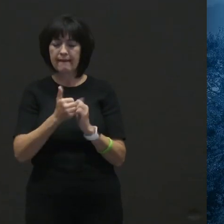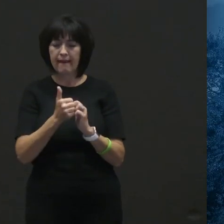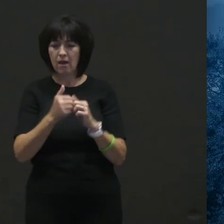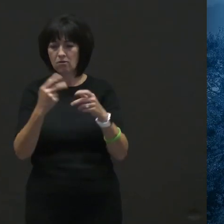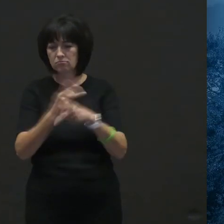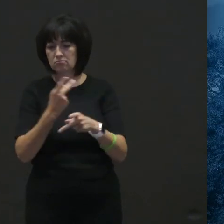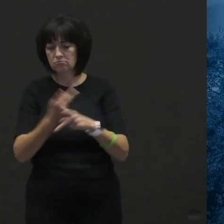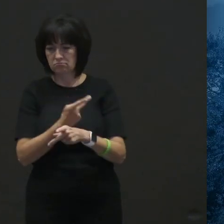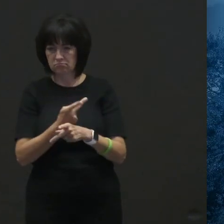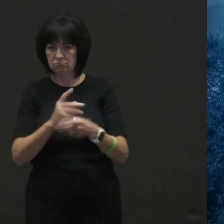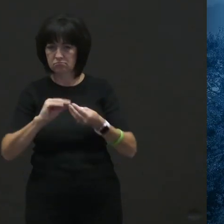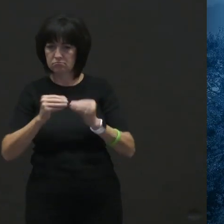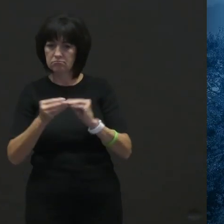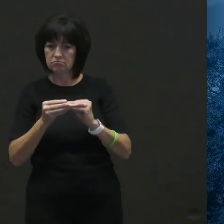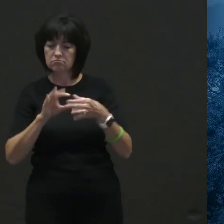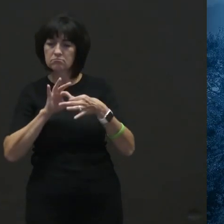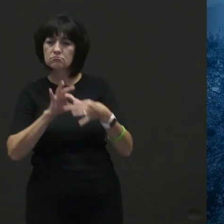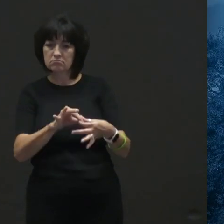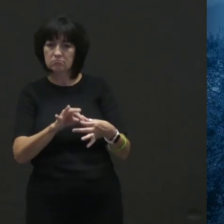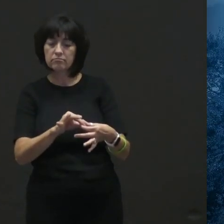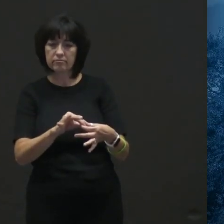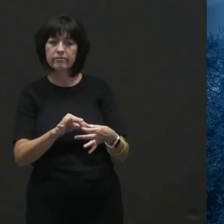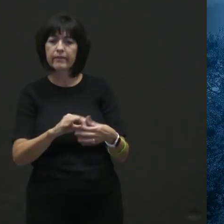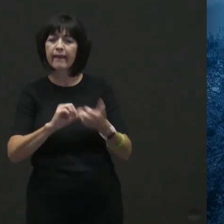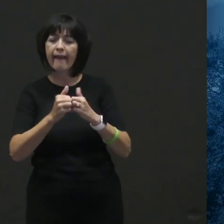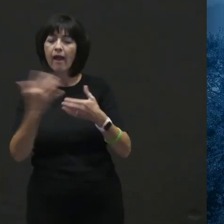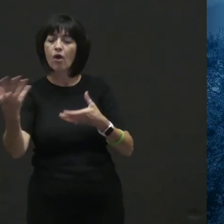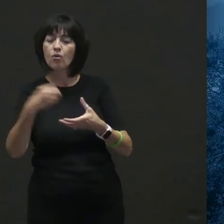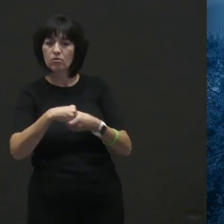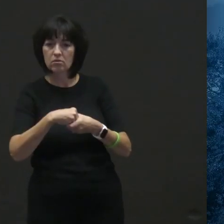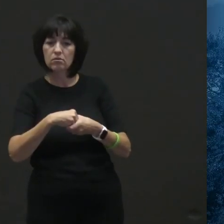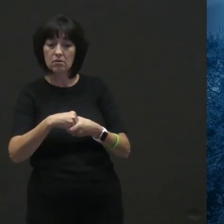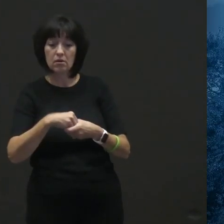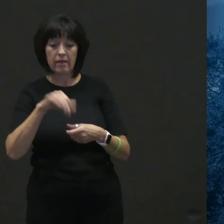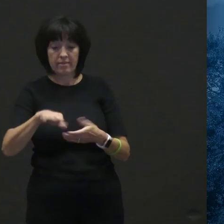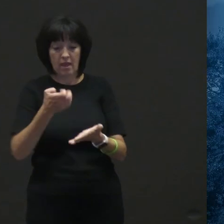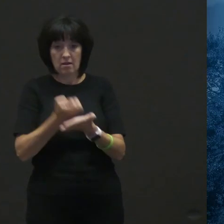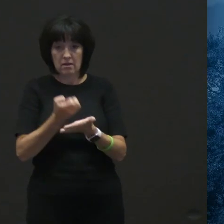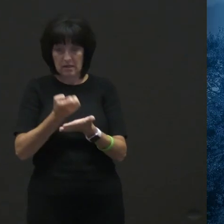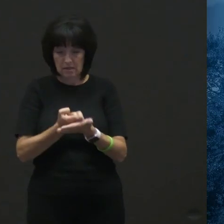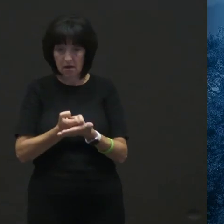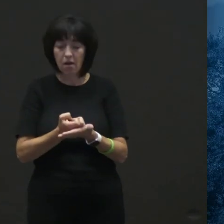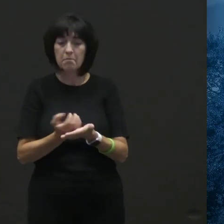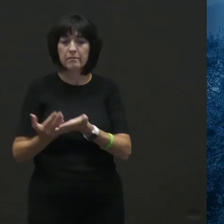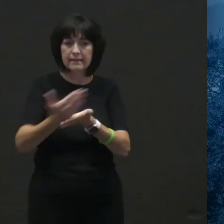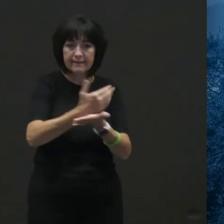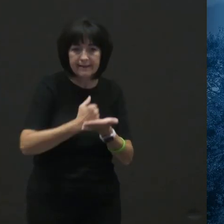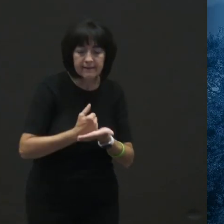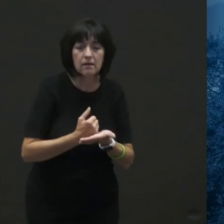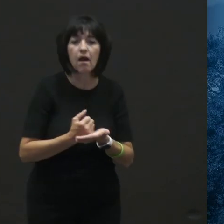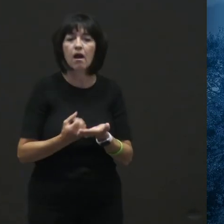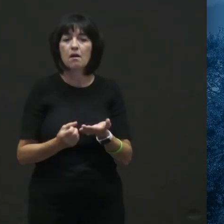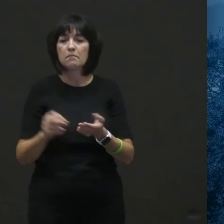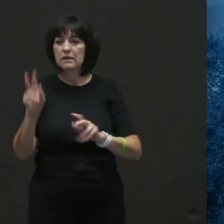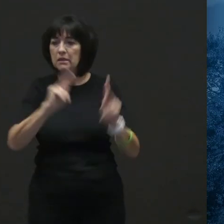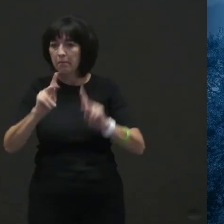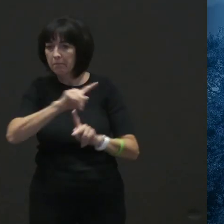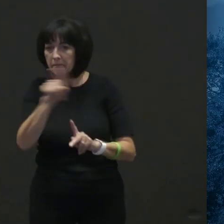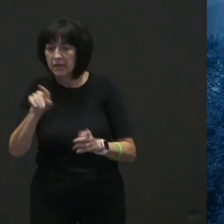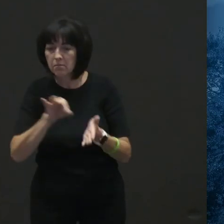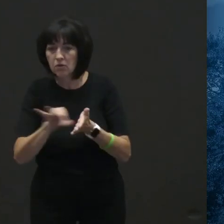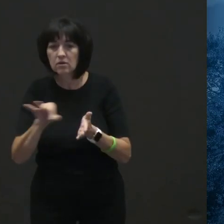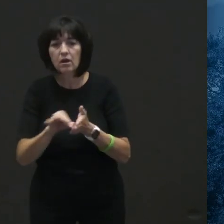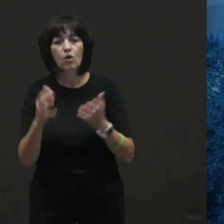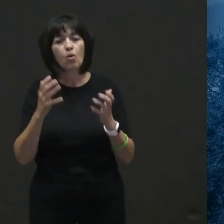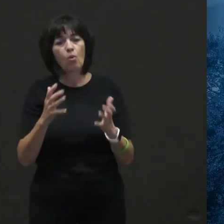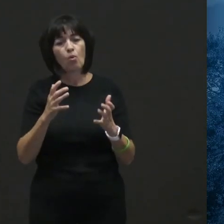have to do with the growth in the economy and income and population, and to come up with a